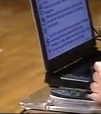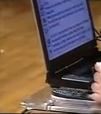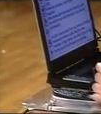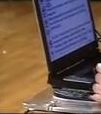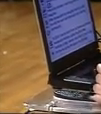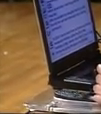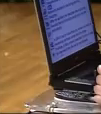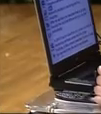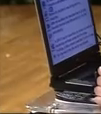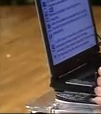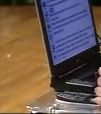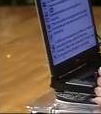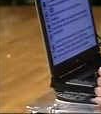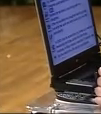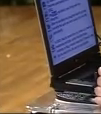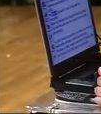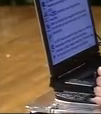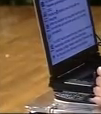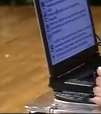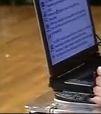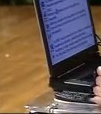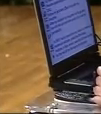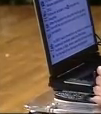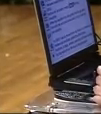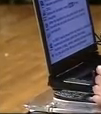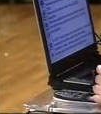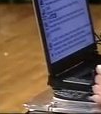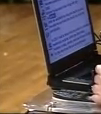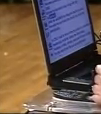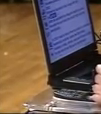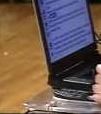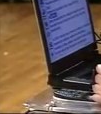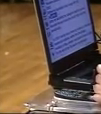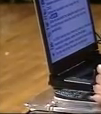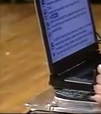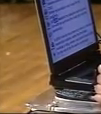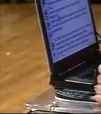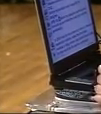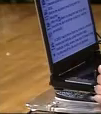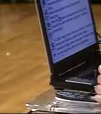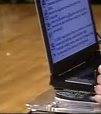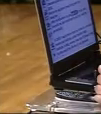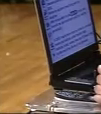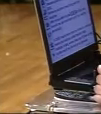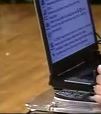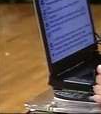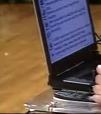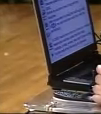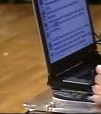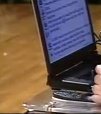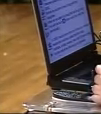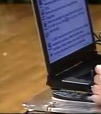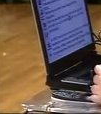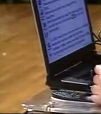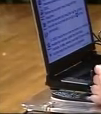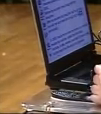work accident in 2002. Before my accident, I was living with my daughter. After my accident, my daughter had to go and live